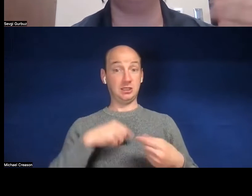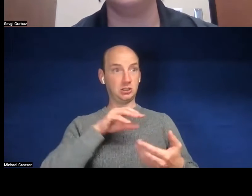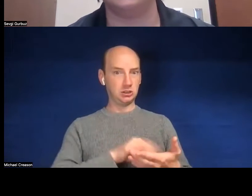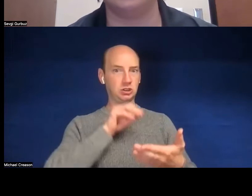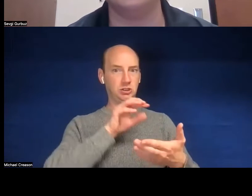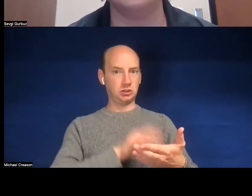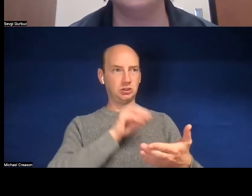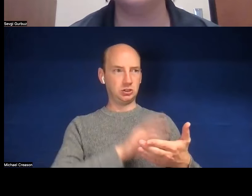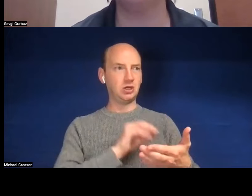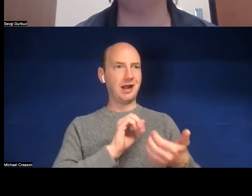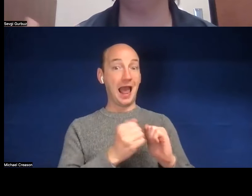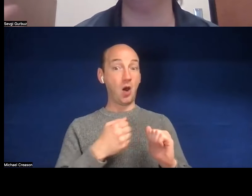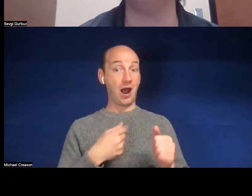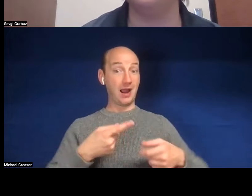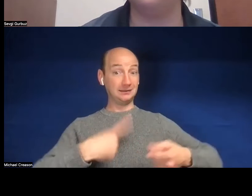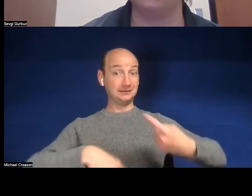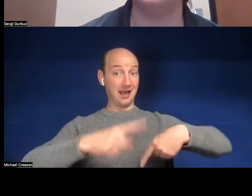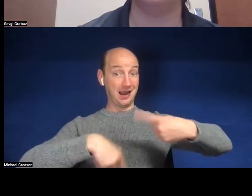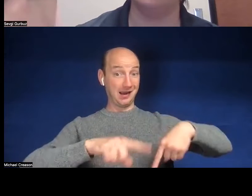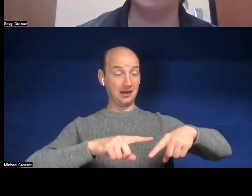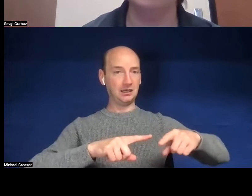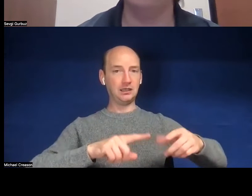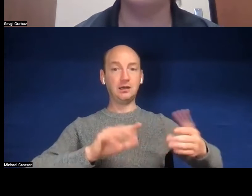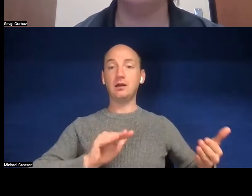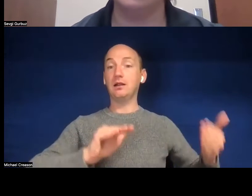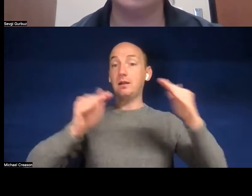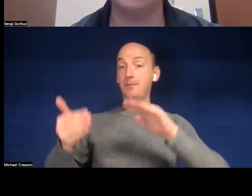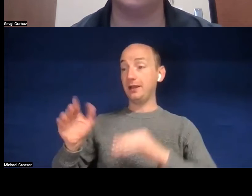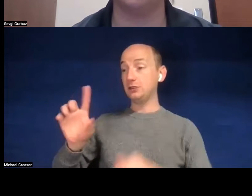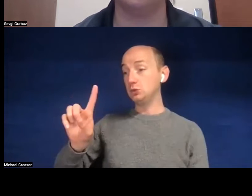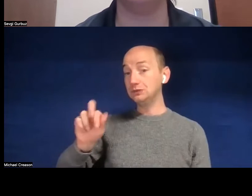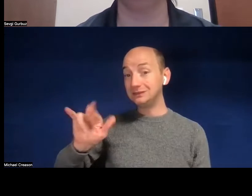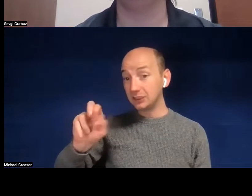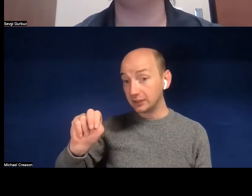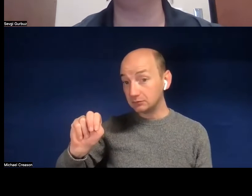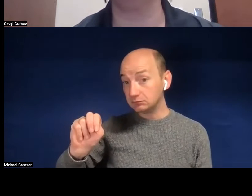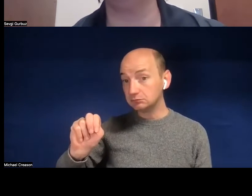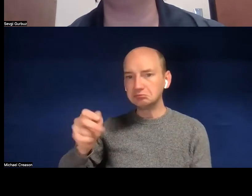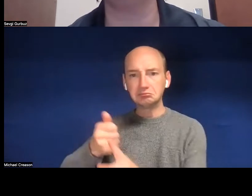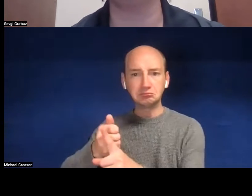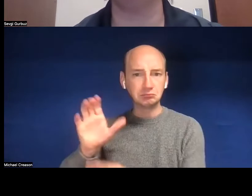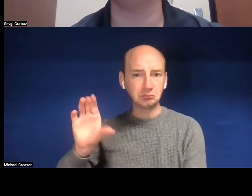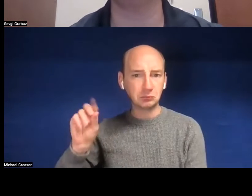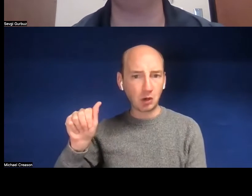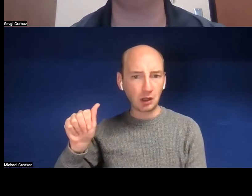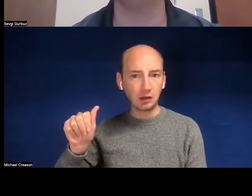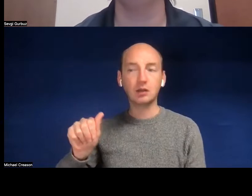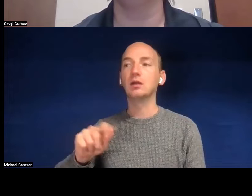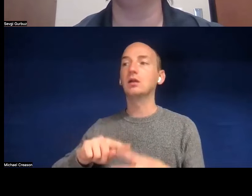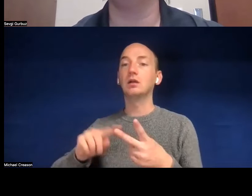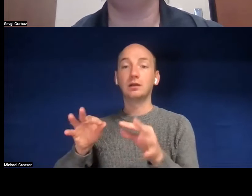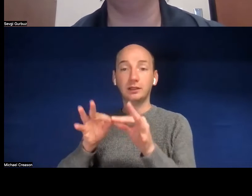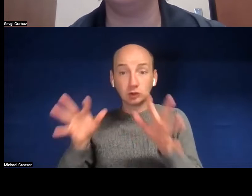to articulate signs is completely different from the way Darrin articulates signs with the coda, and completely different from the way an